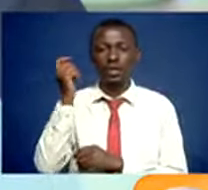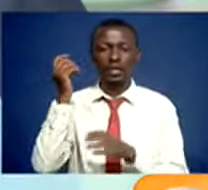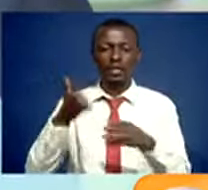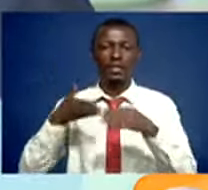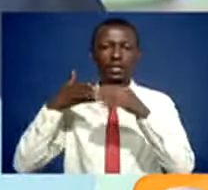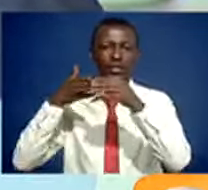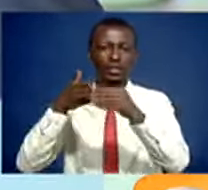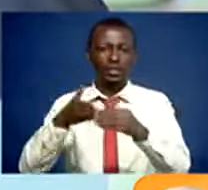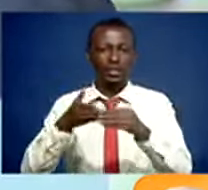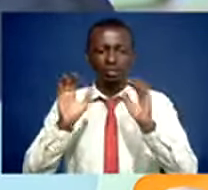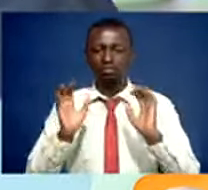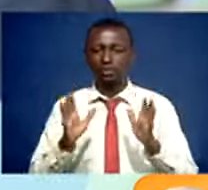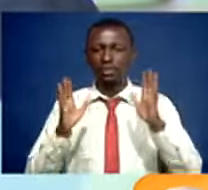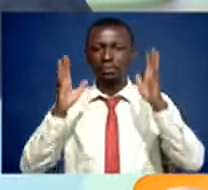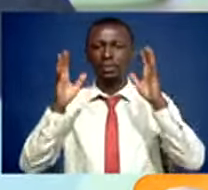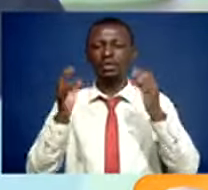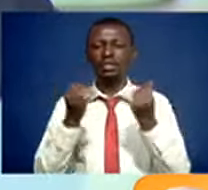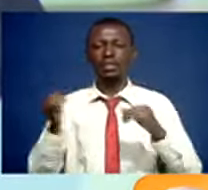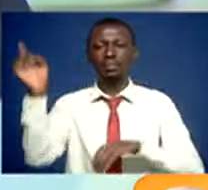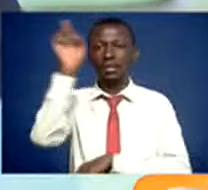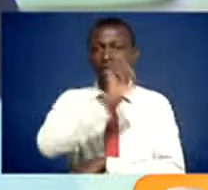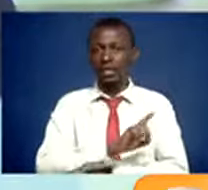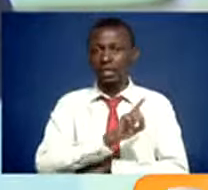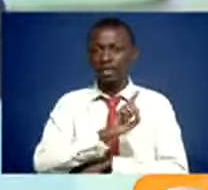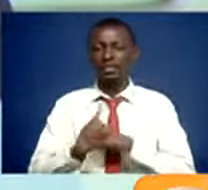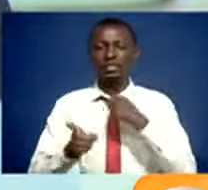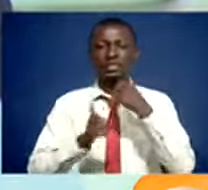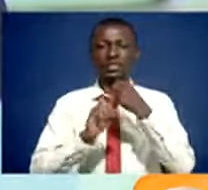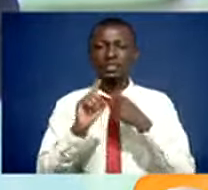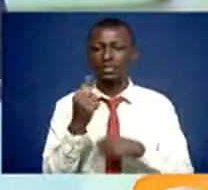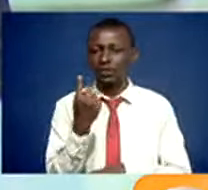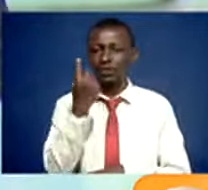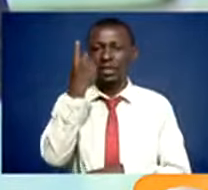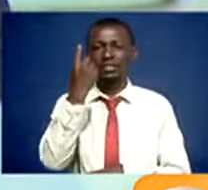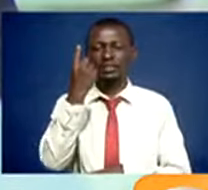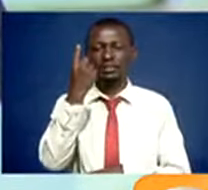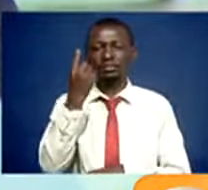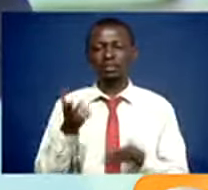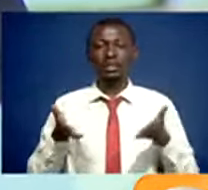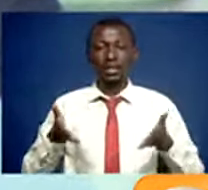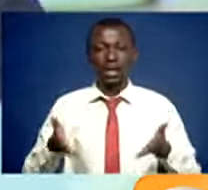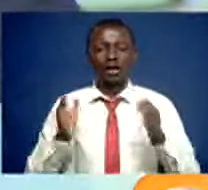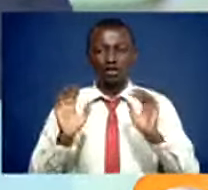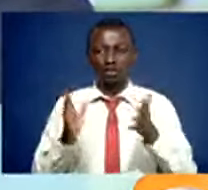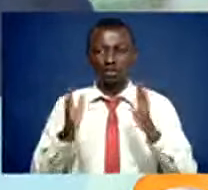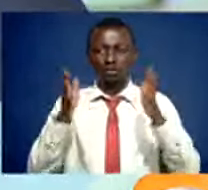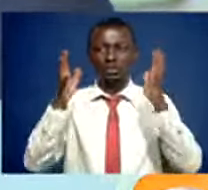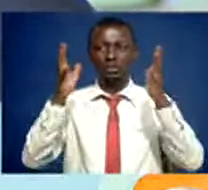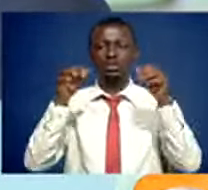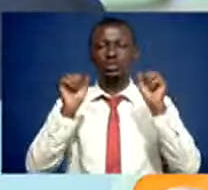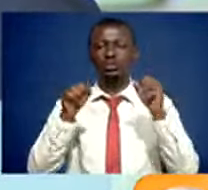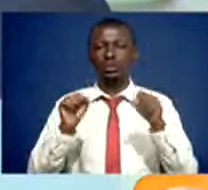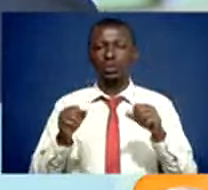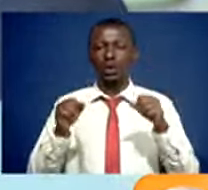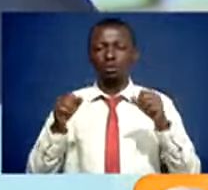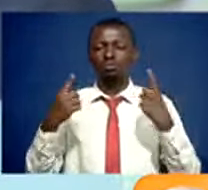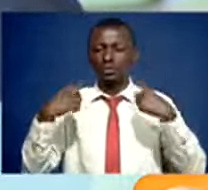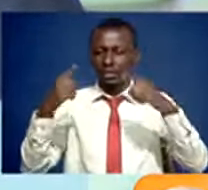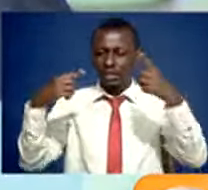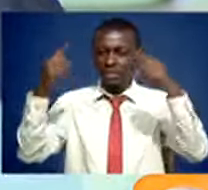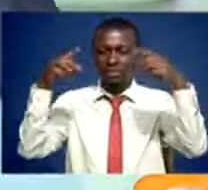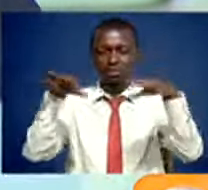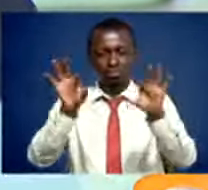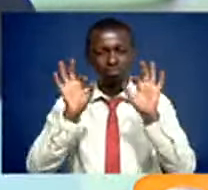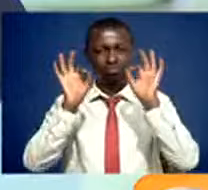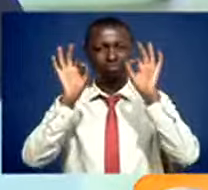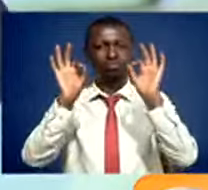the 61st Madaraka Day. On this anniversary, we mark the emphatic success of